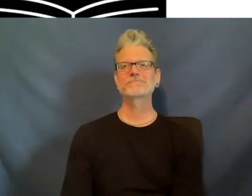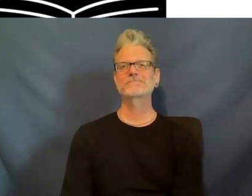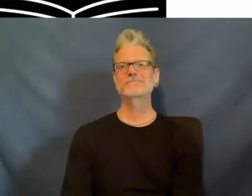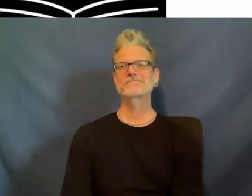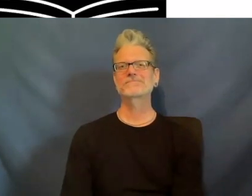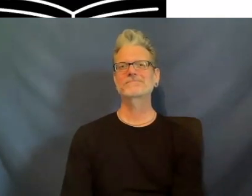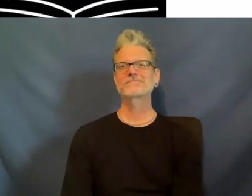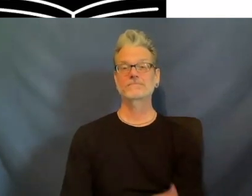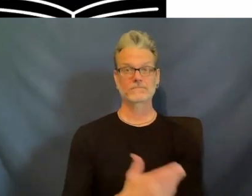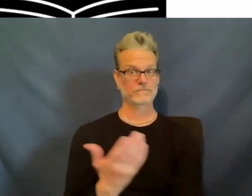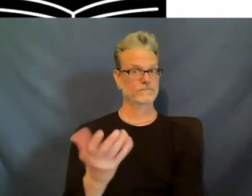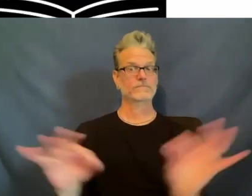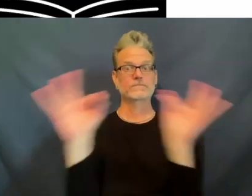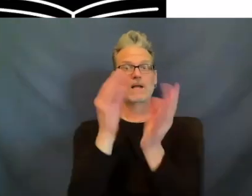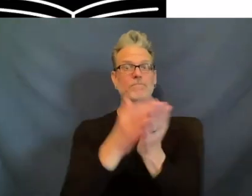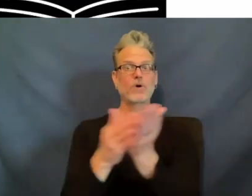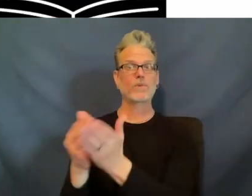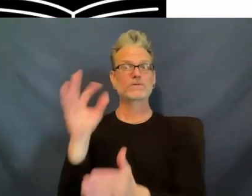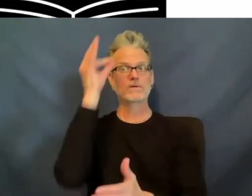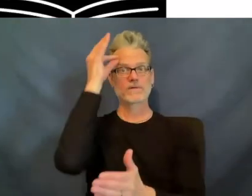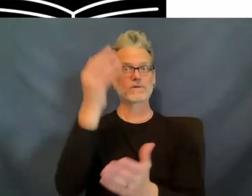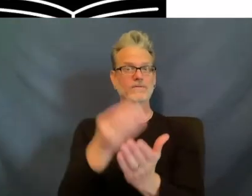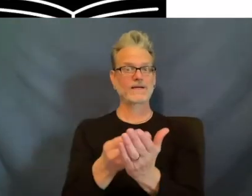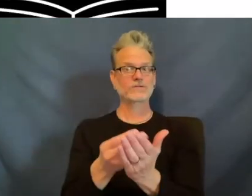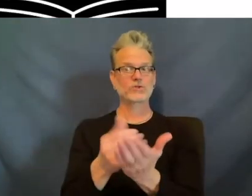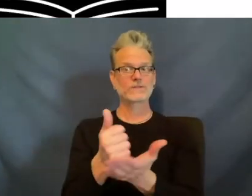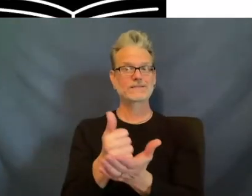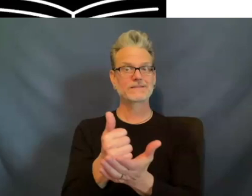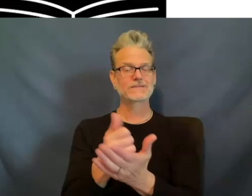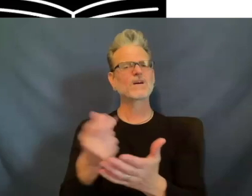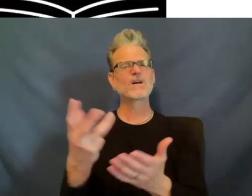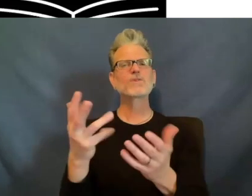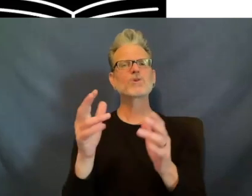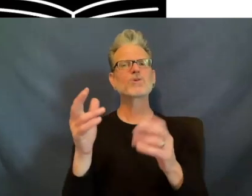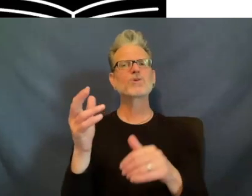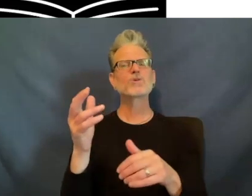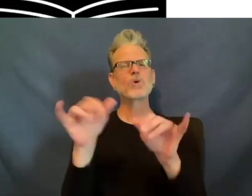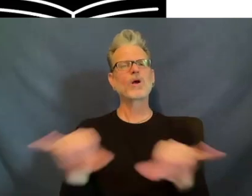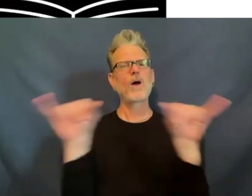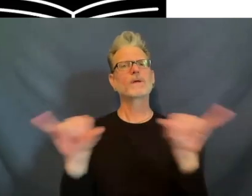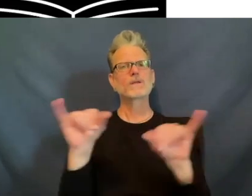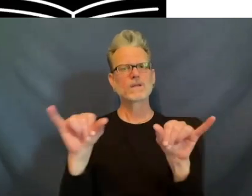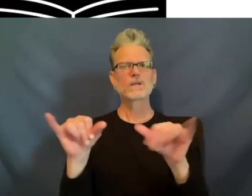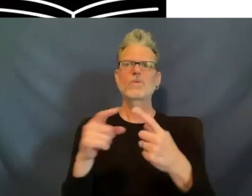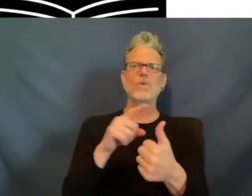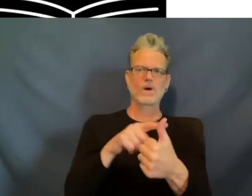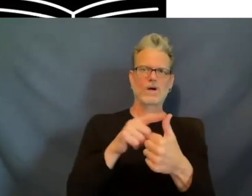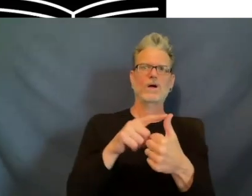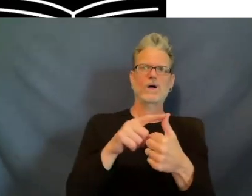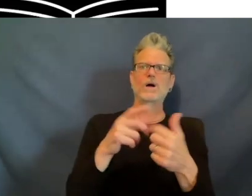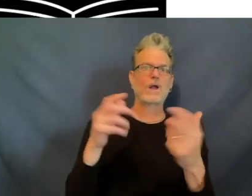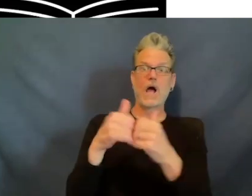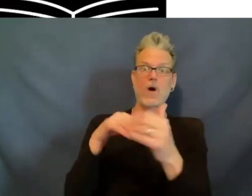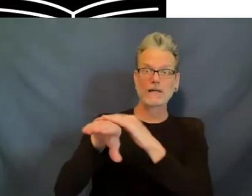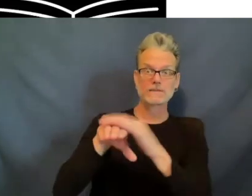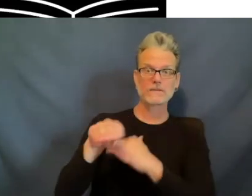So key aspects of federal financial assistance, a few common features are that one, it's largely accessed through